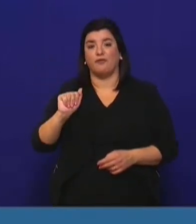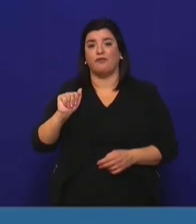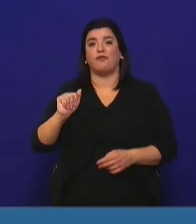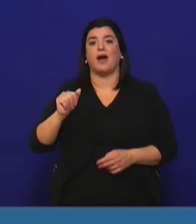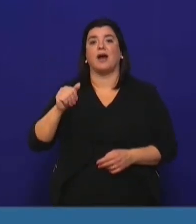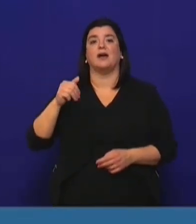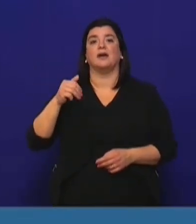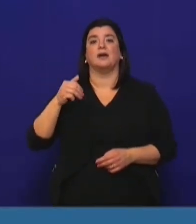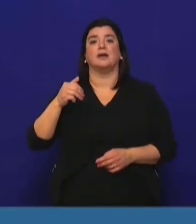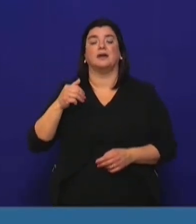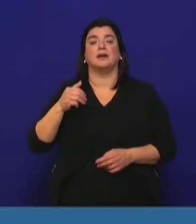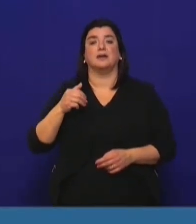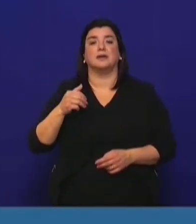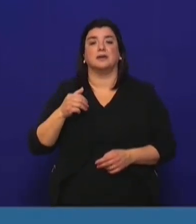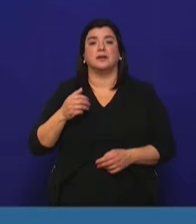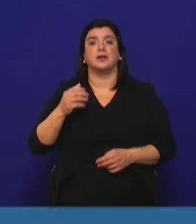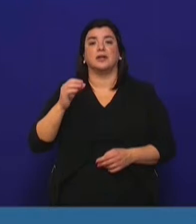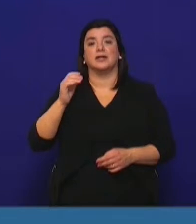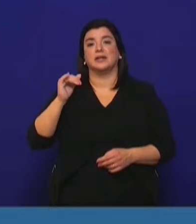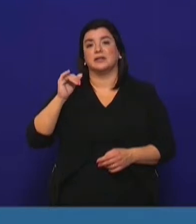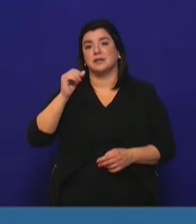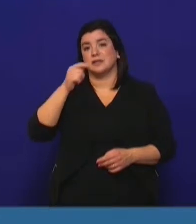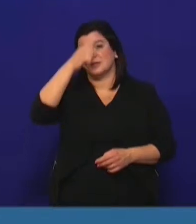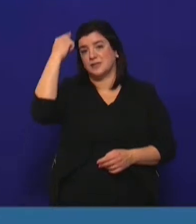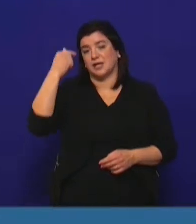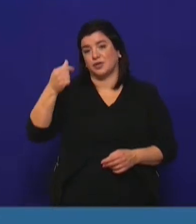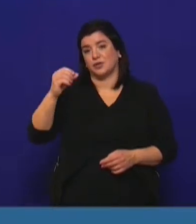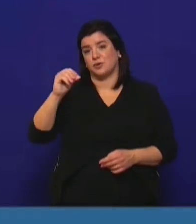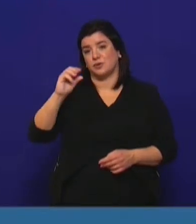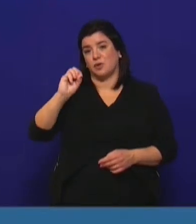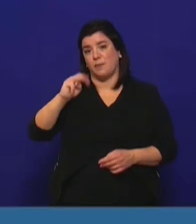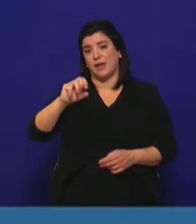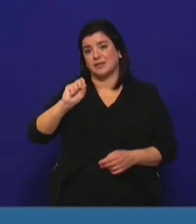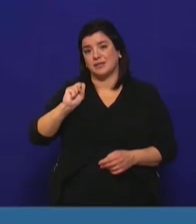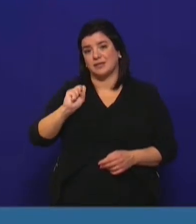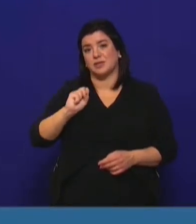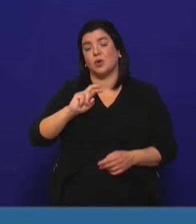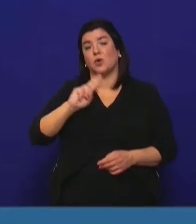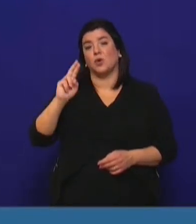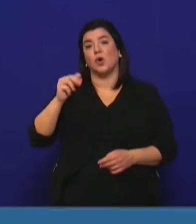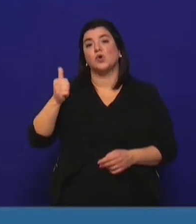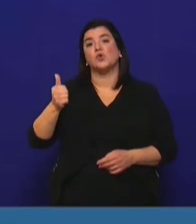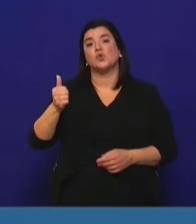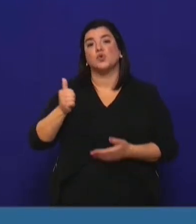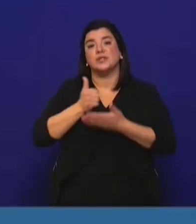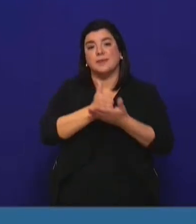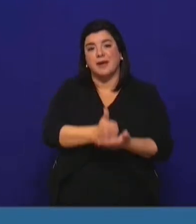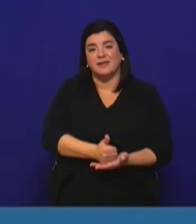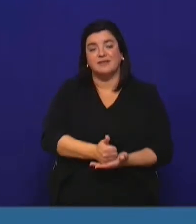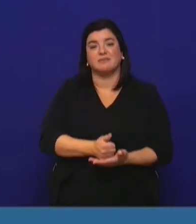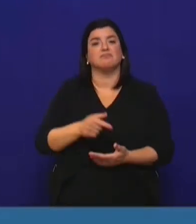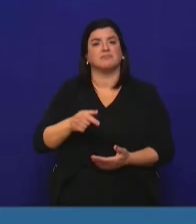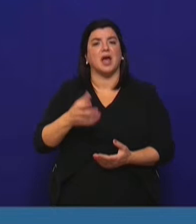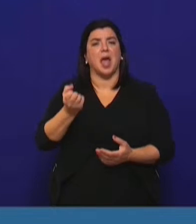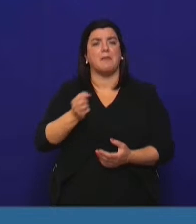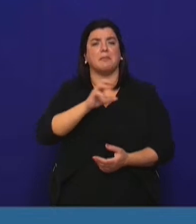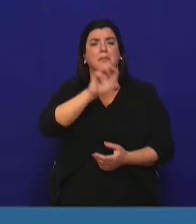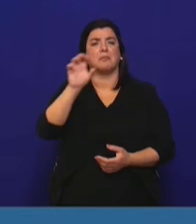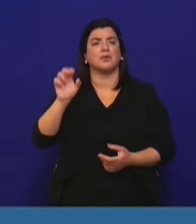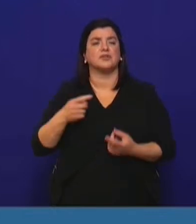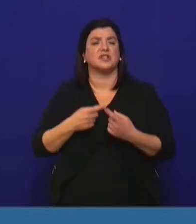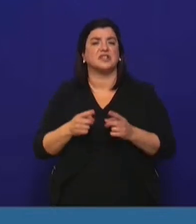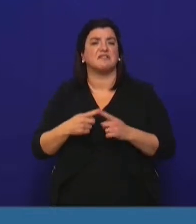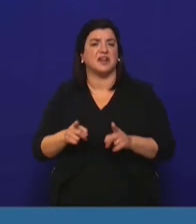każijiet, Caring Grek għandna 14 il-każ, Good Samaritan għandna 41, Mount Carmel għandna 14